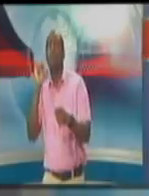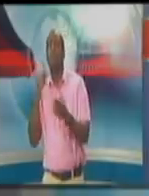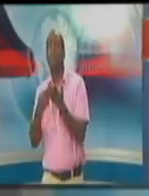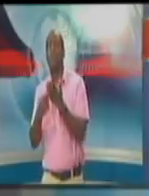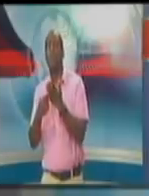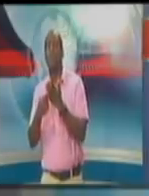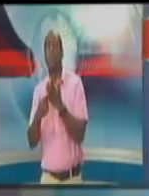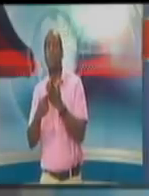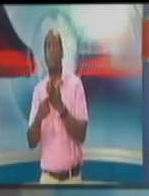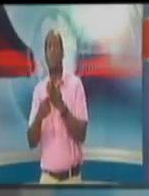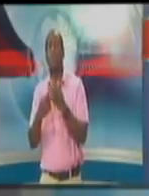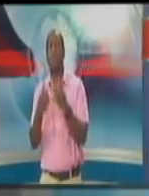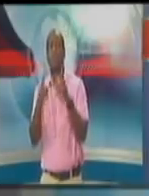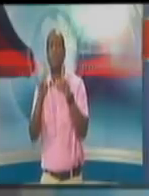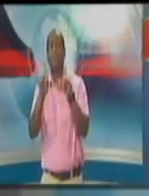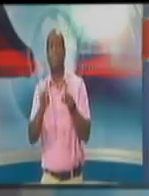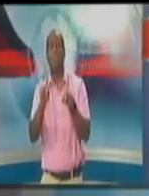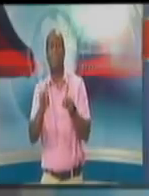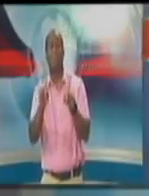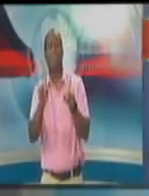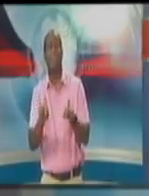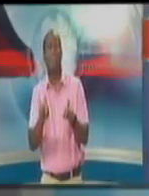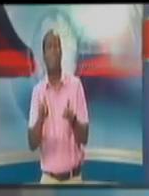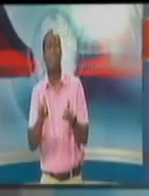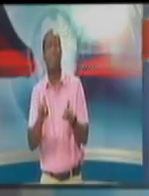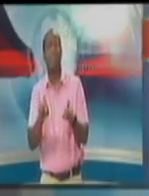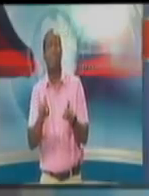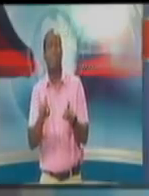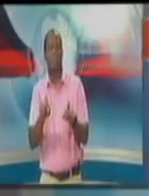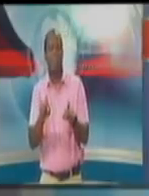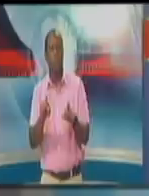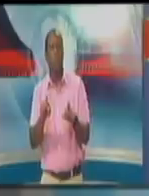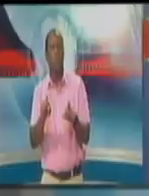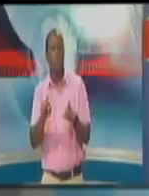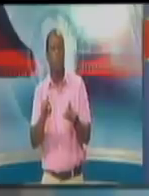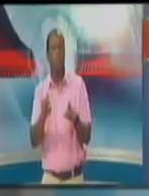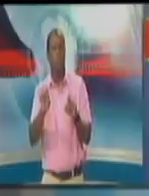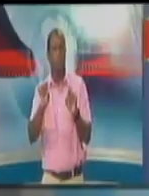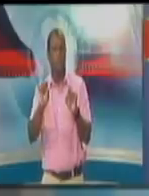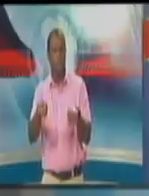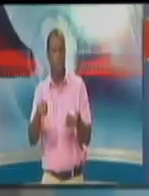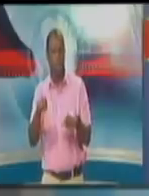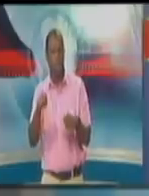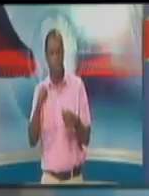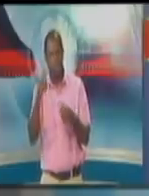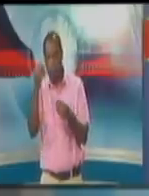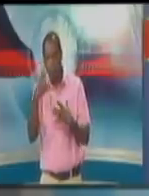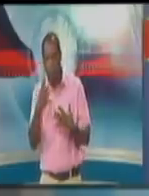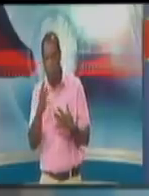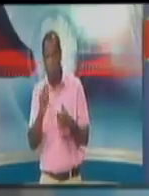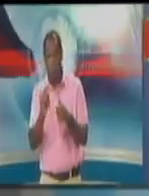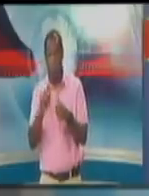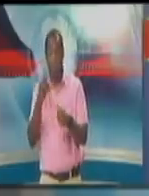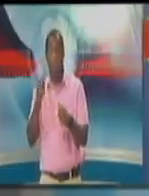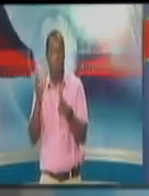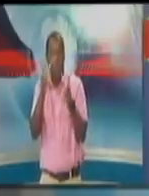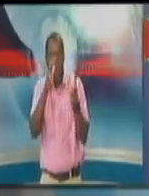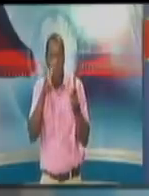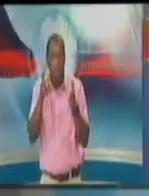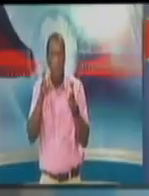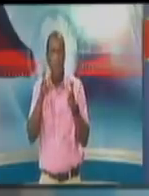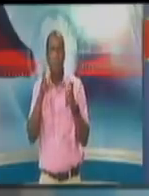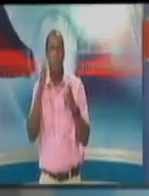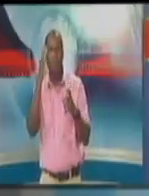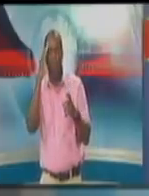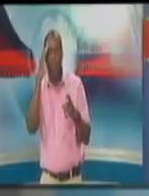out when you all knew about it? Mm-hmm. One, and can we get an idea of the ages okay. of the people ages. Who passed